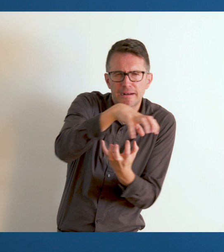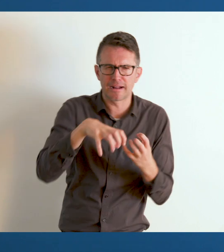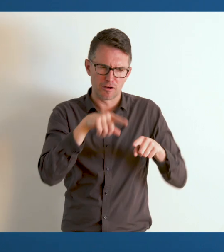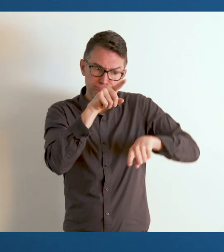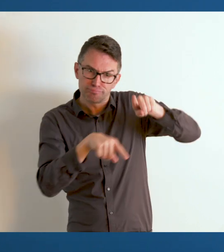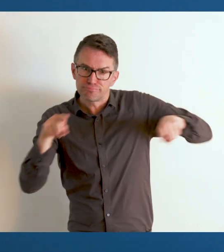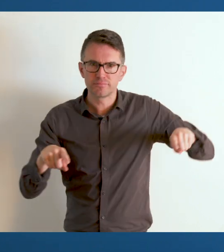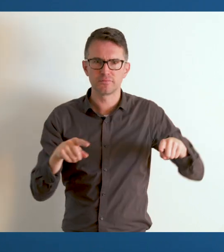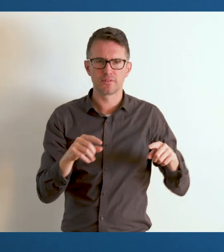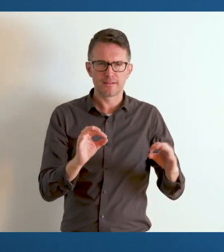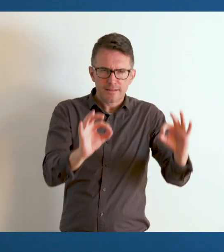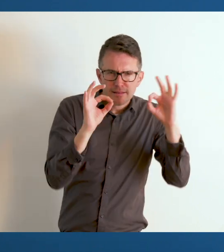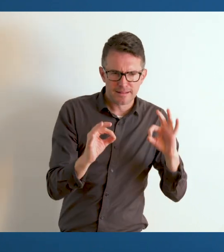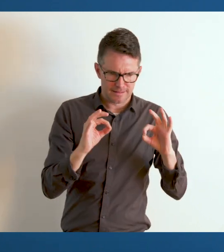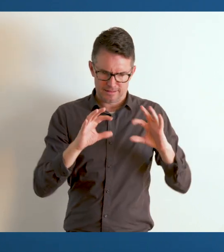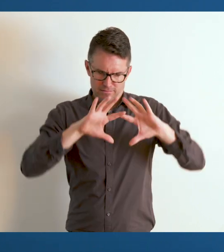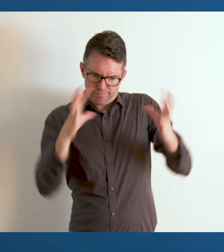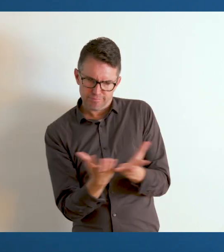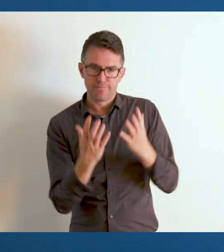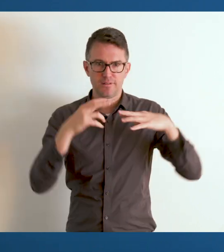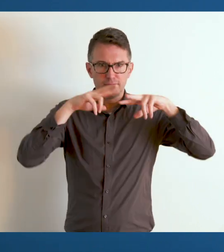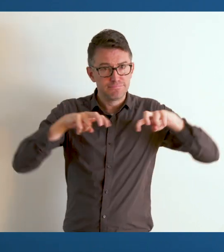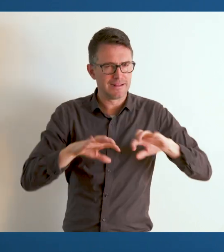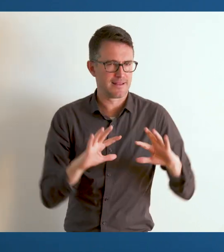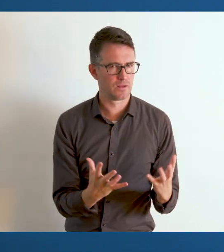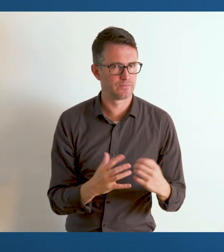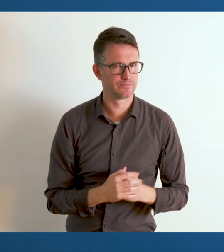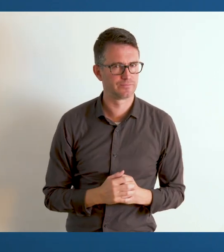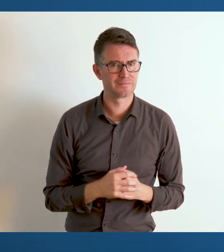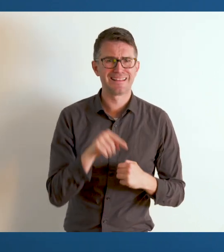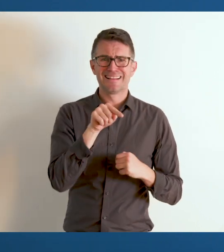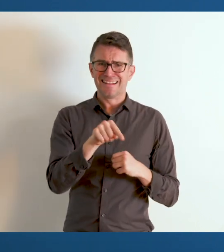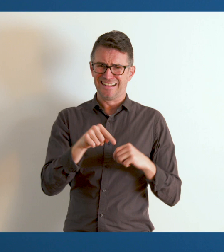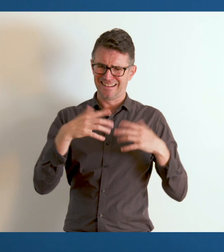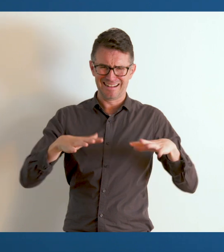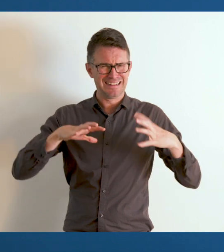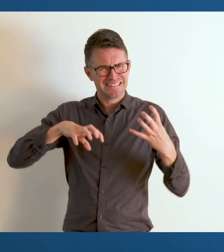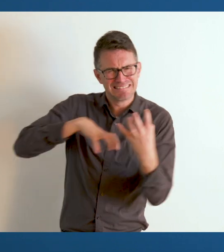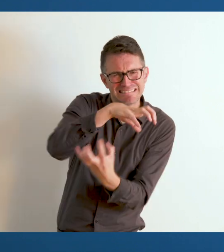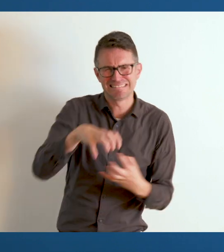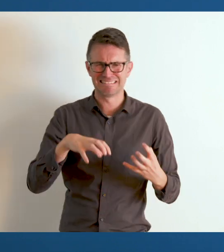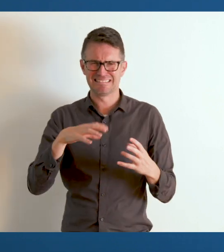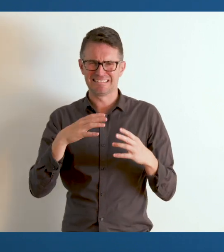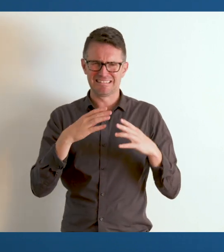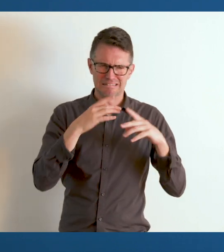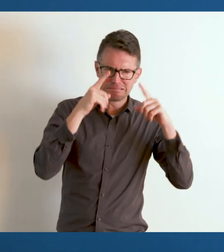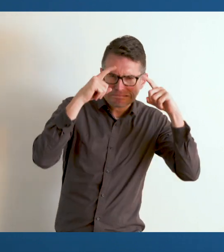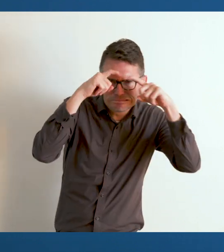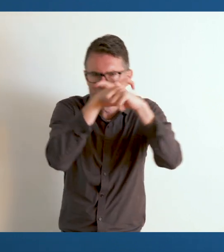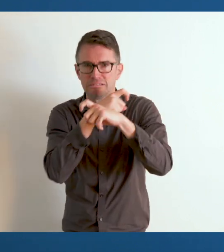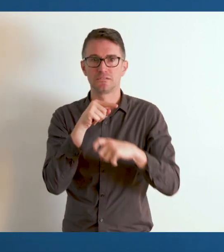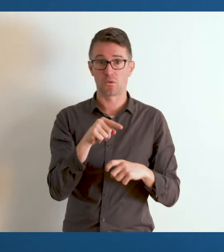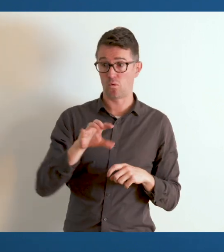disability phenomenon in its entirety. And because of that complexity, countries